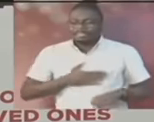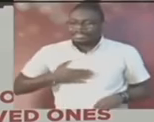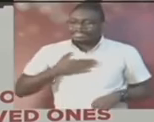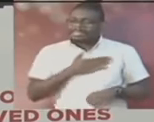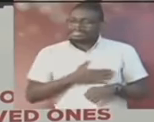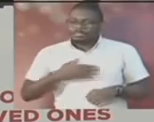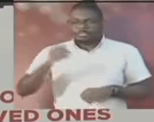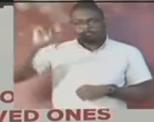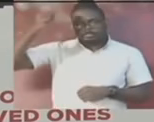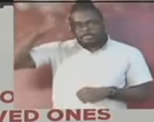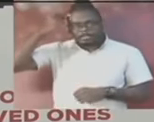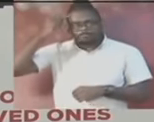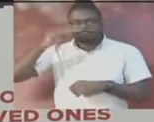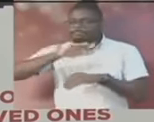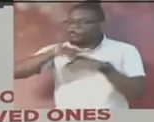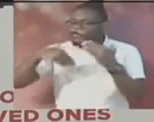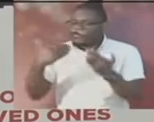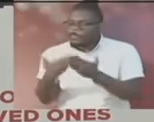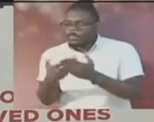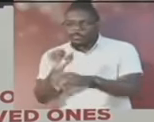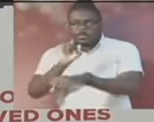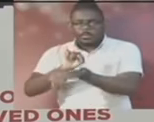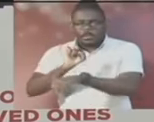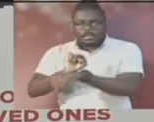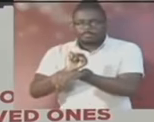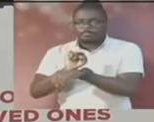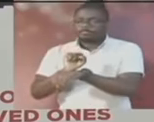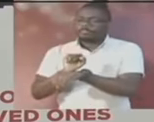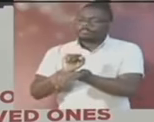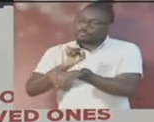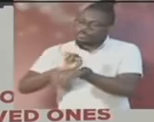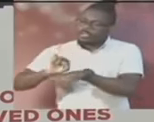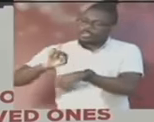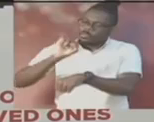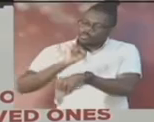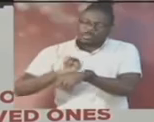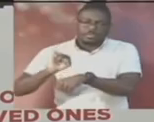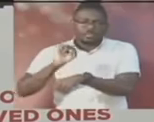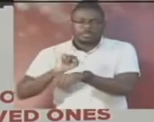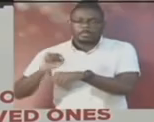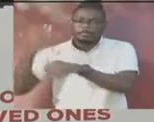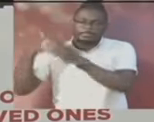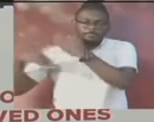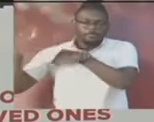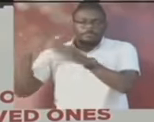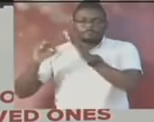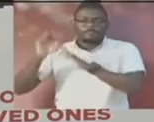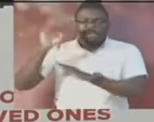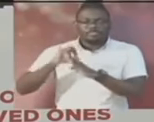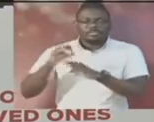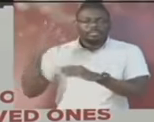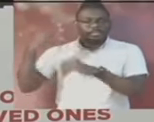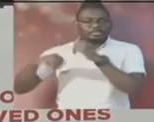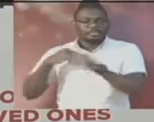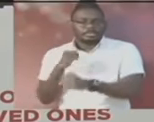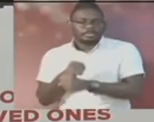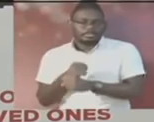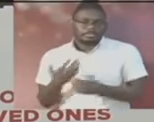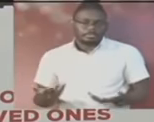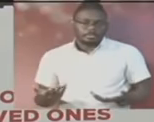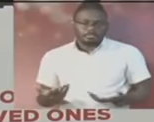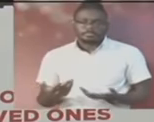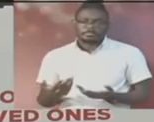frontline workers who have been working tirelessly since February of last year, on behalf of the Ministry